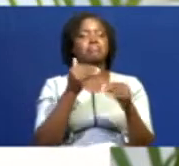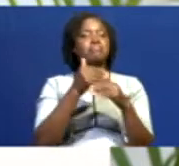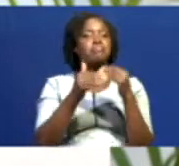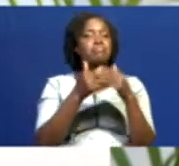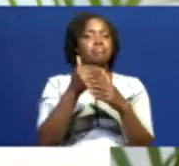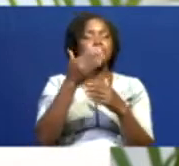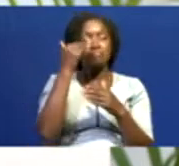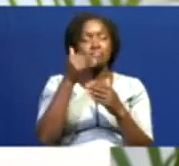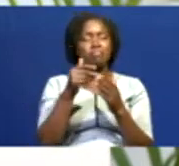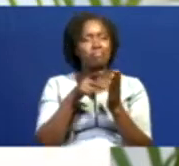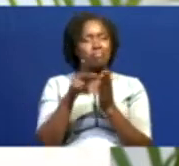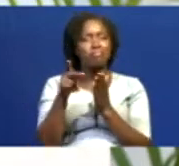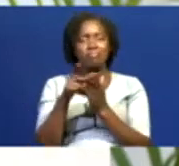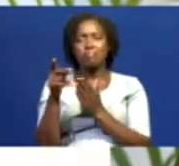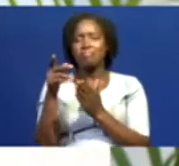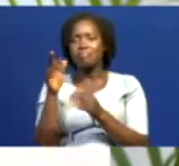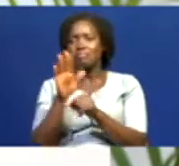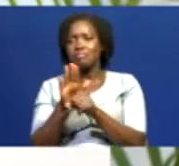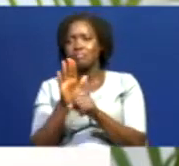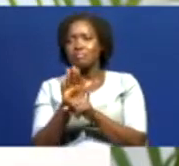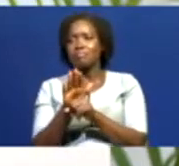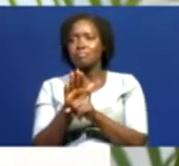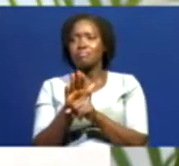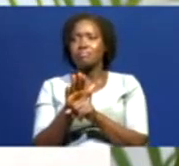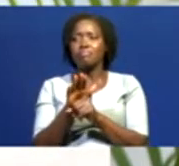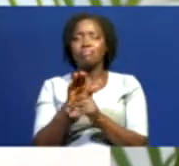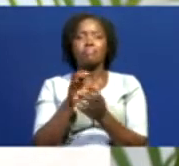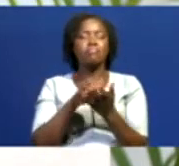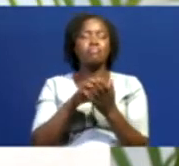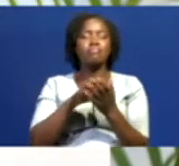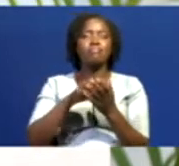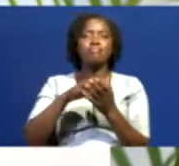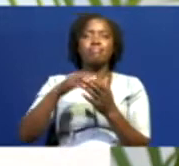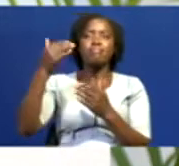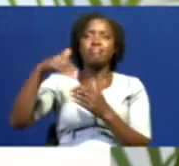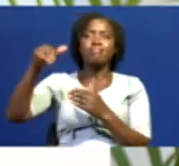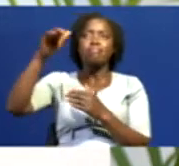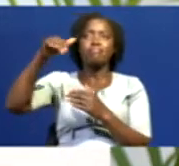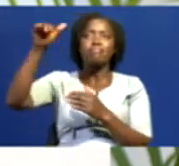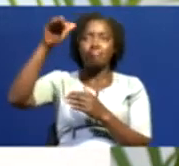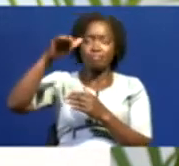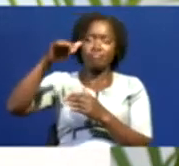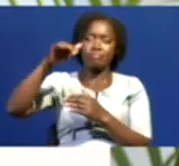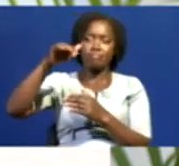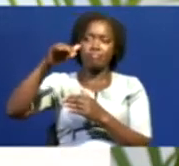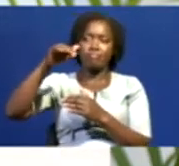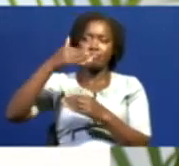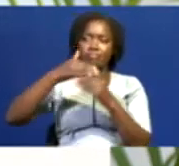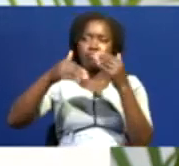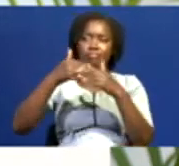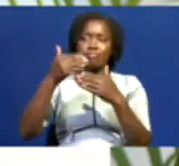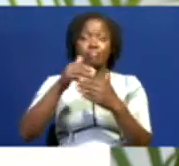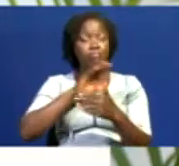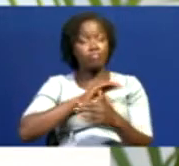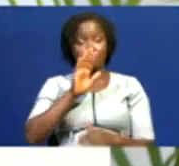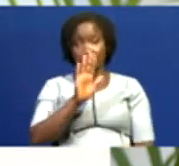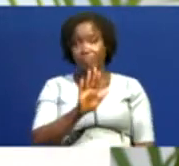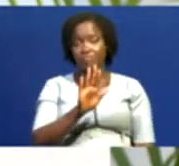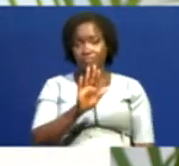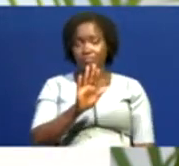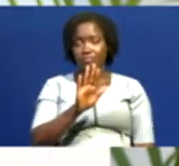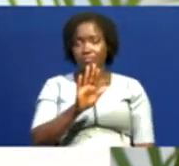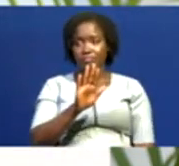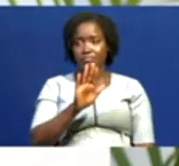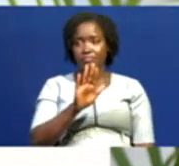know it costs a lot of money to put your base stations and to put the towers that need to be put in place. So that's a benefit to you, reduce